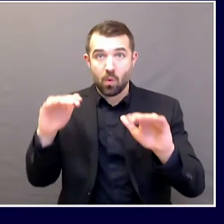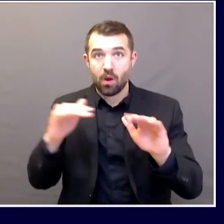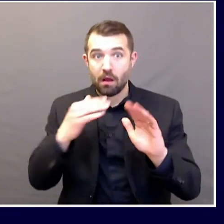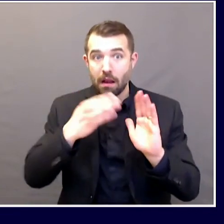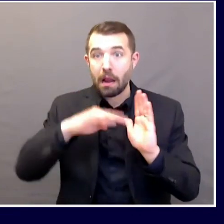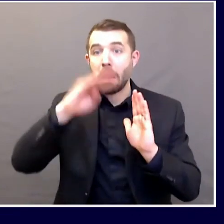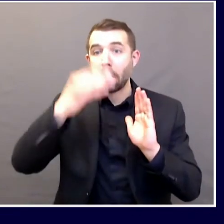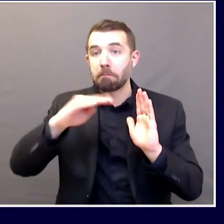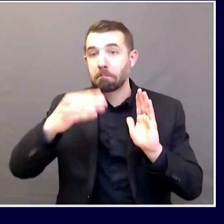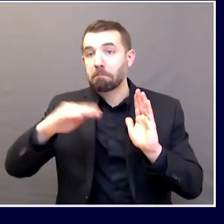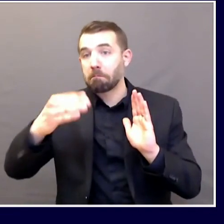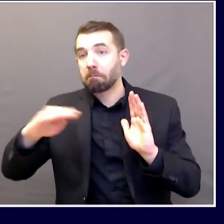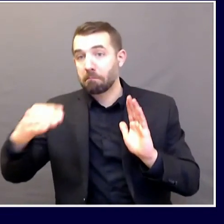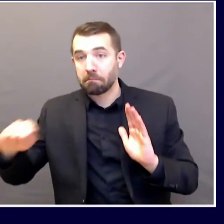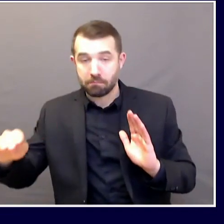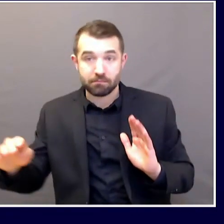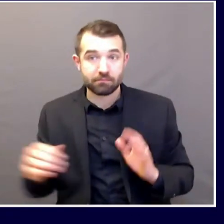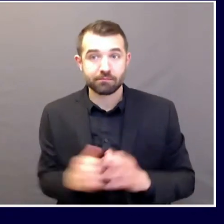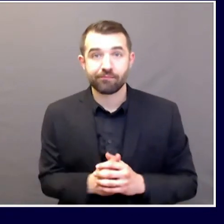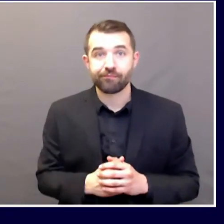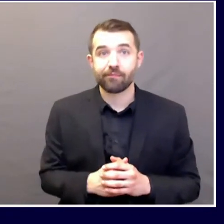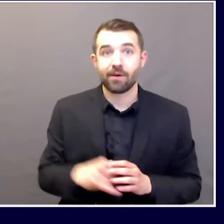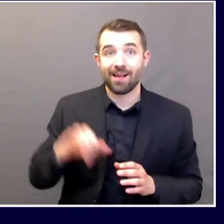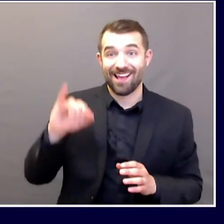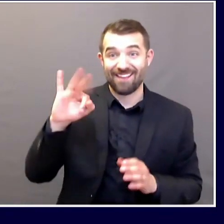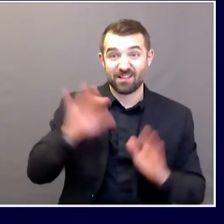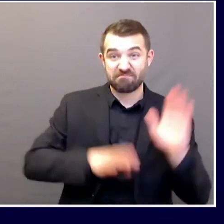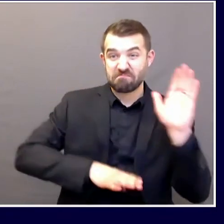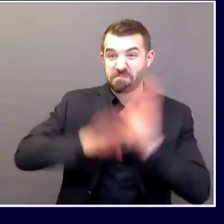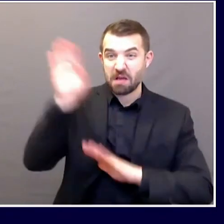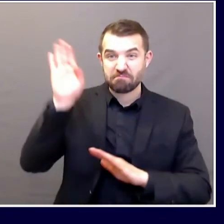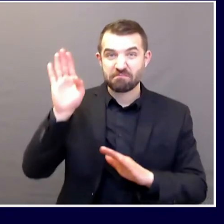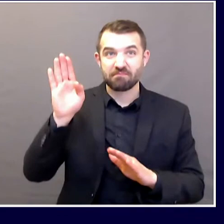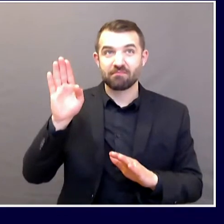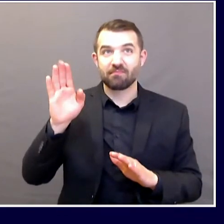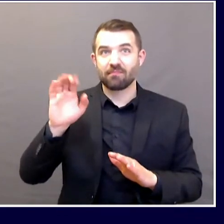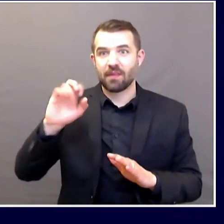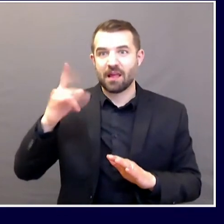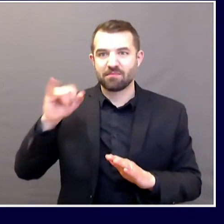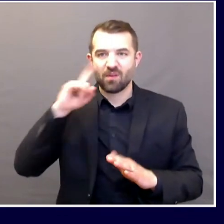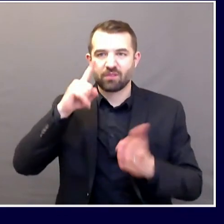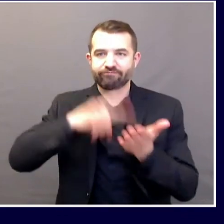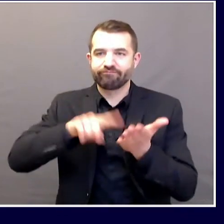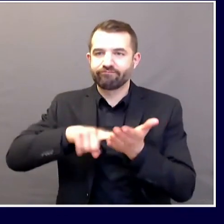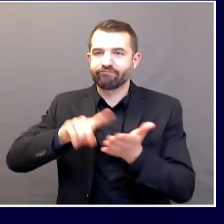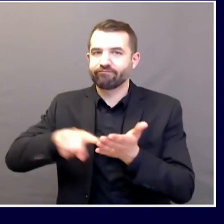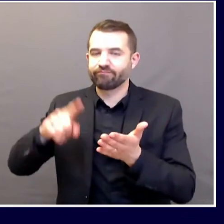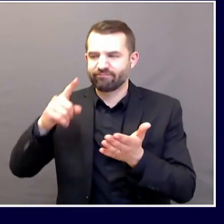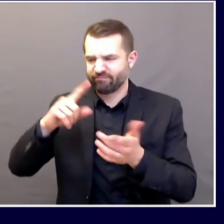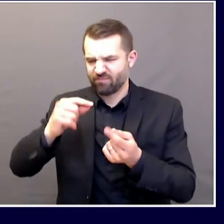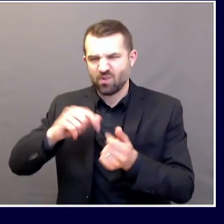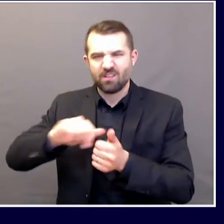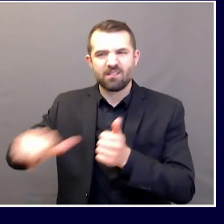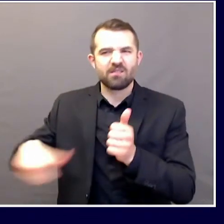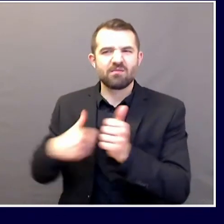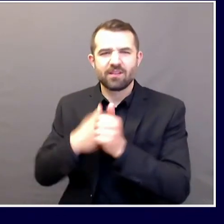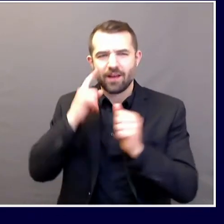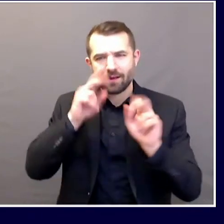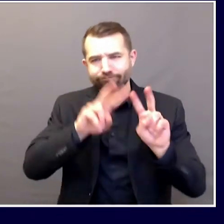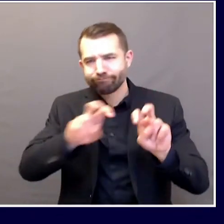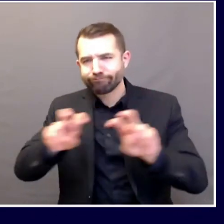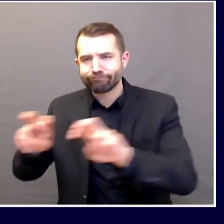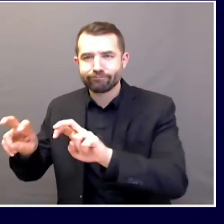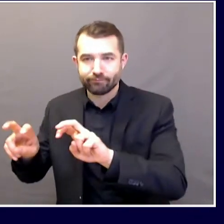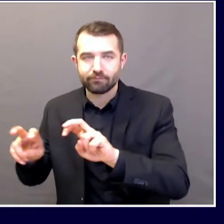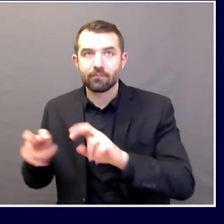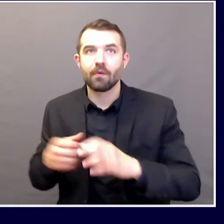views about where this will mean. Folks have heard me say this before. Hope is not one of our actionable strategies in public health.